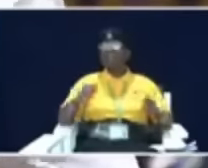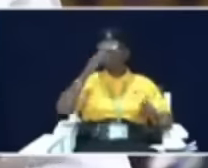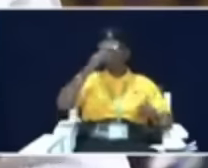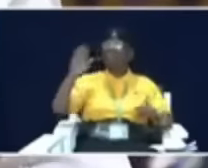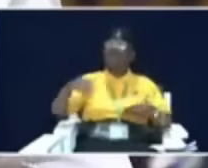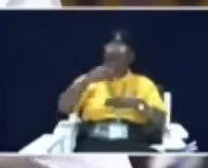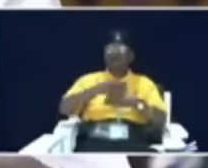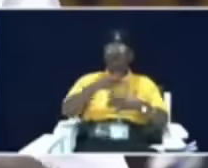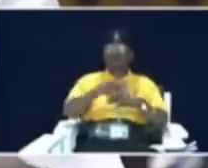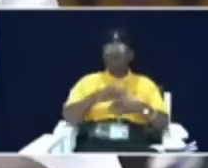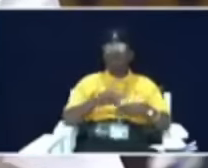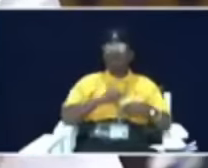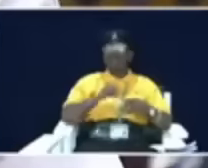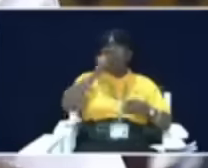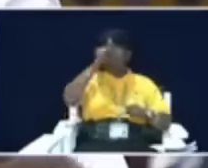I remember years ago